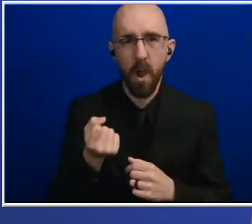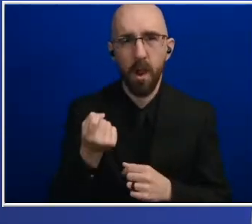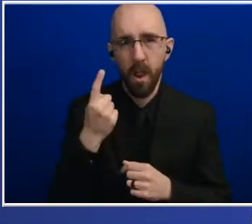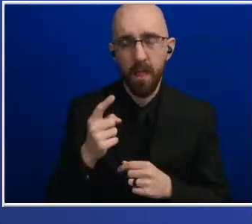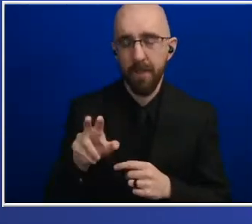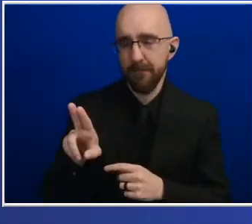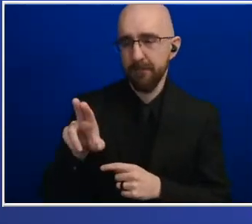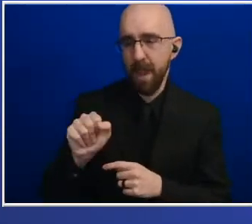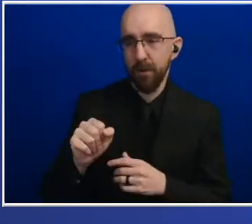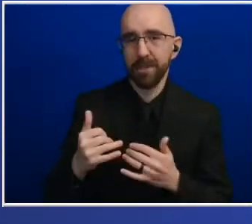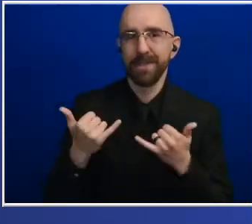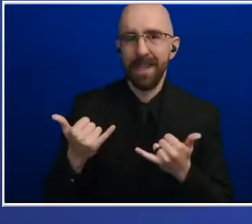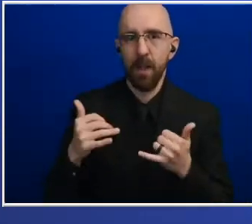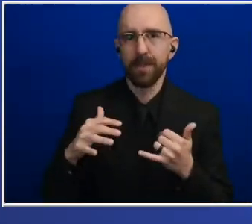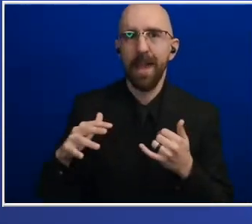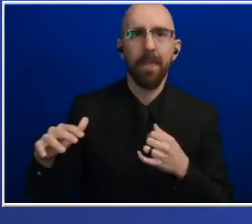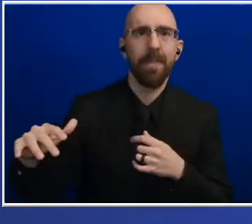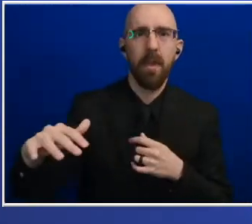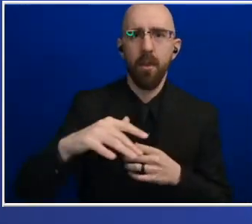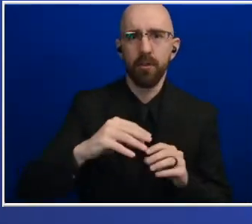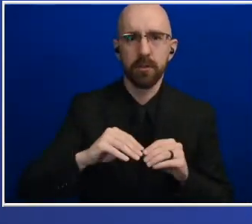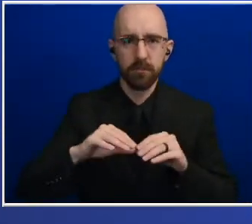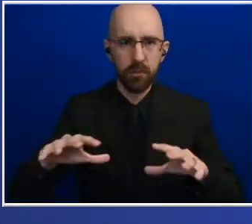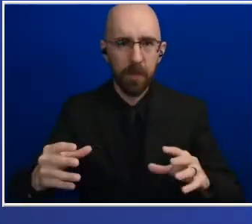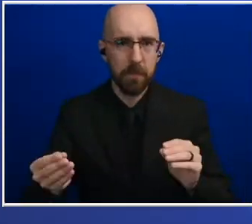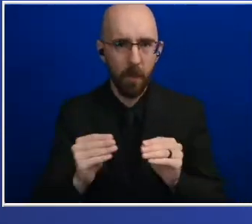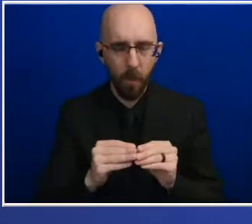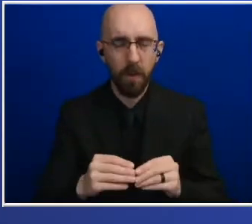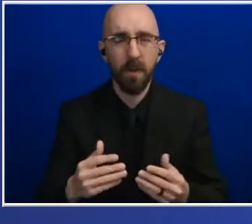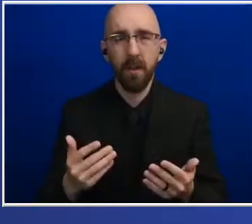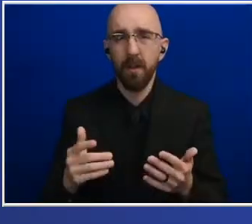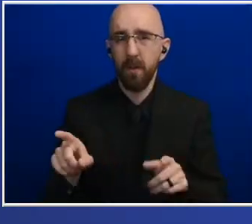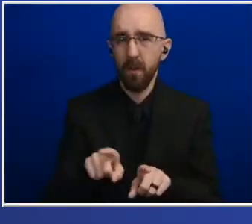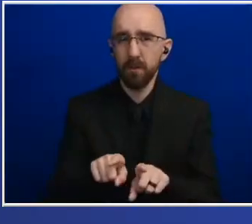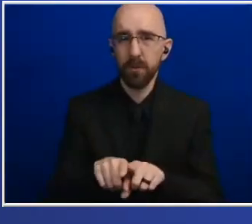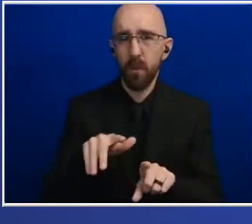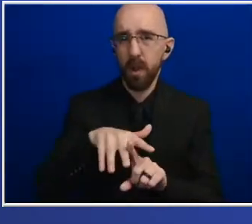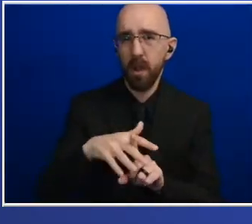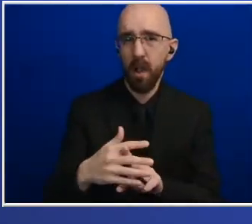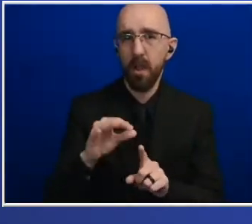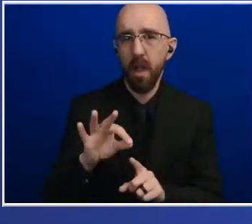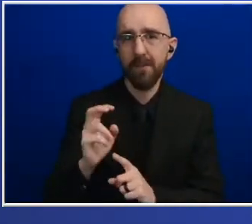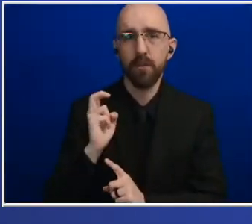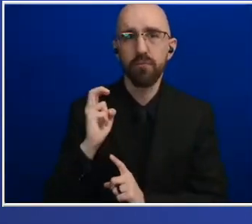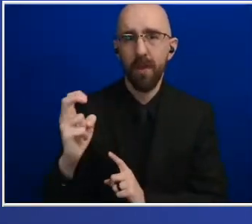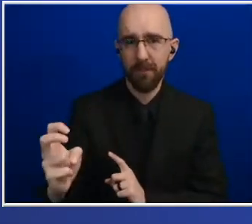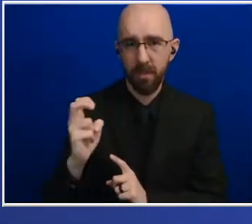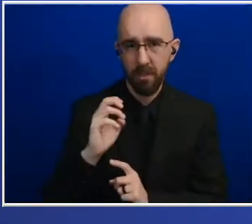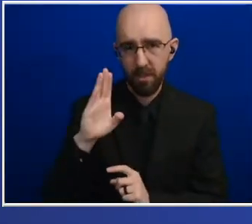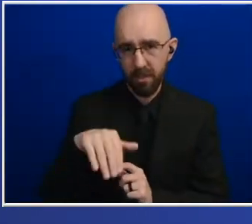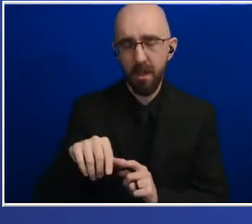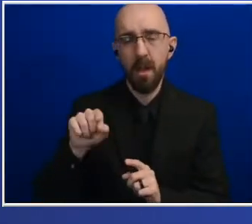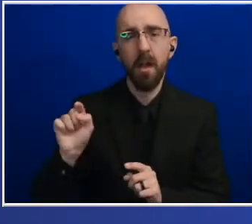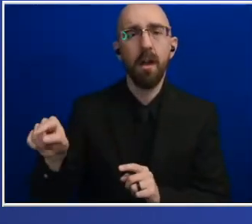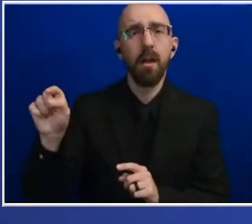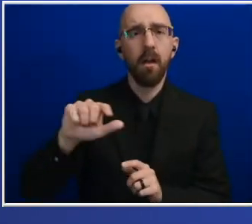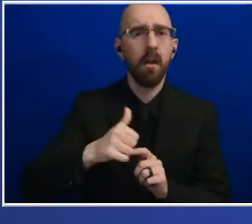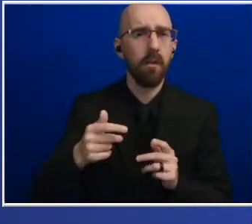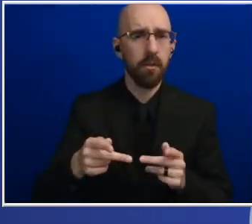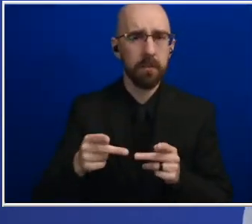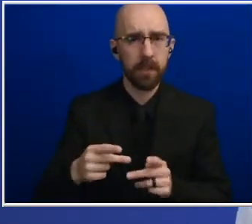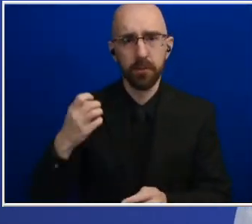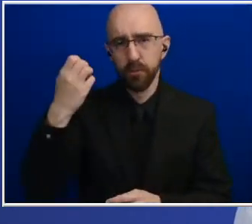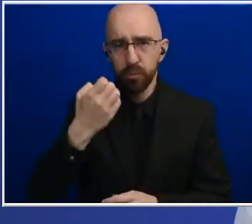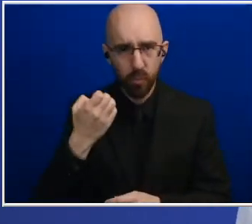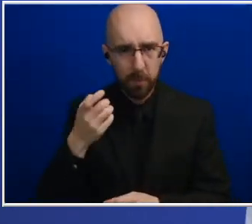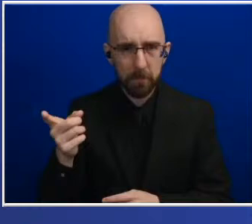out there being spread more, but also in the context of travel. So we know that other places I mentioned, Europe and other places around the world,